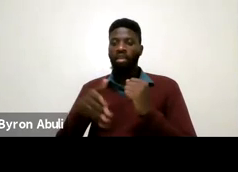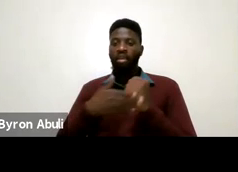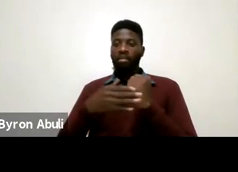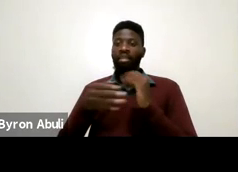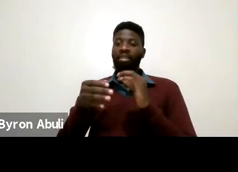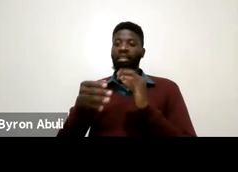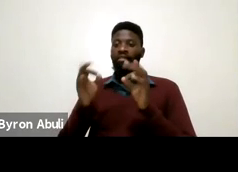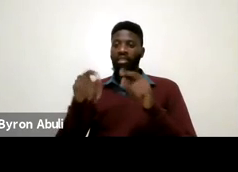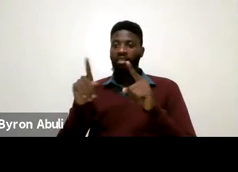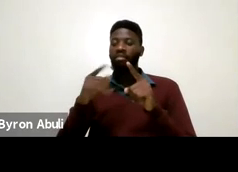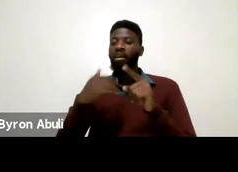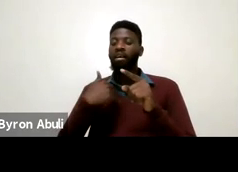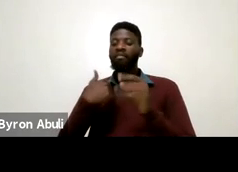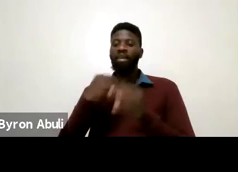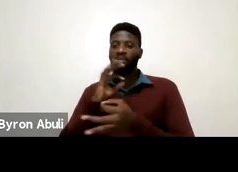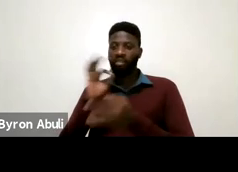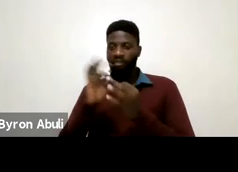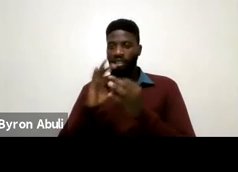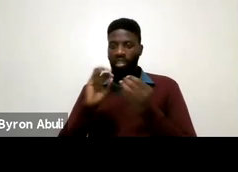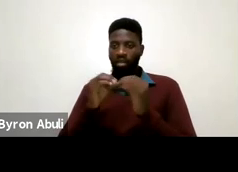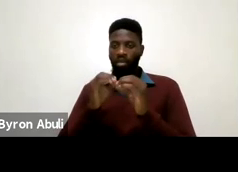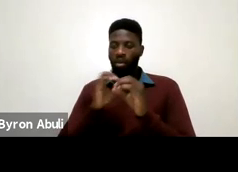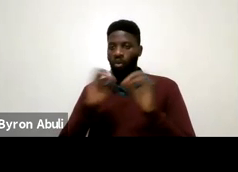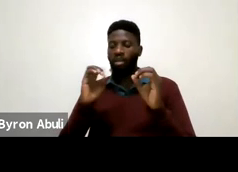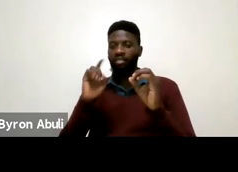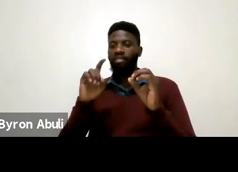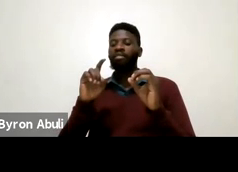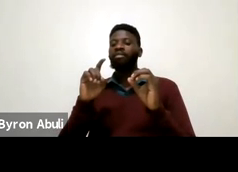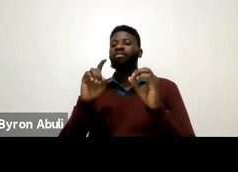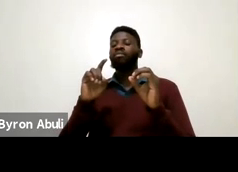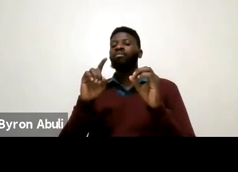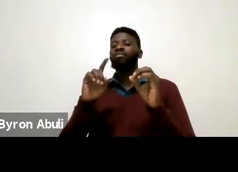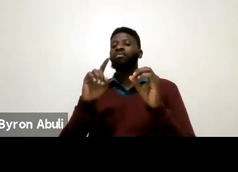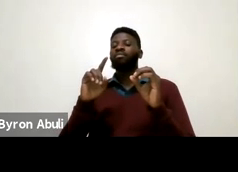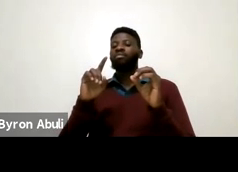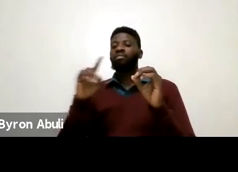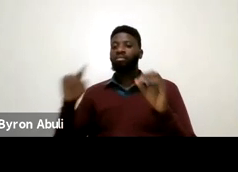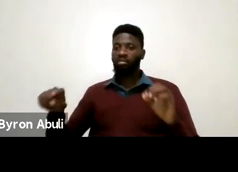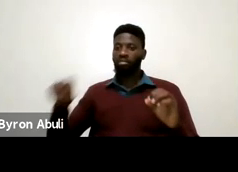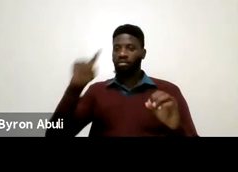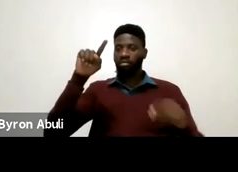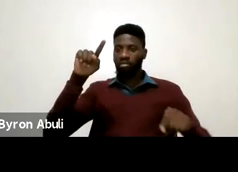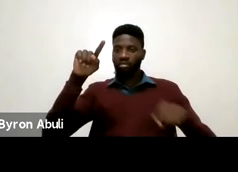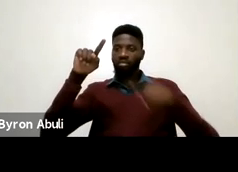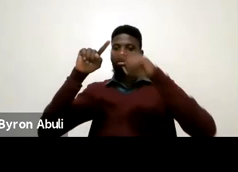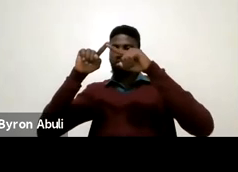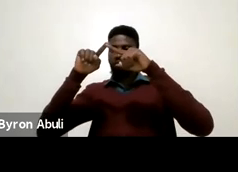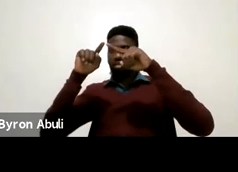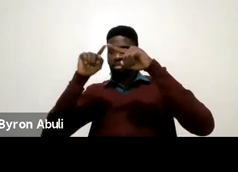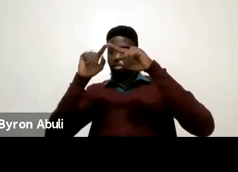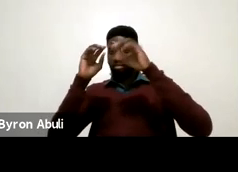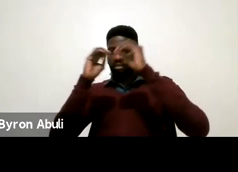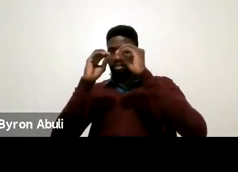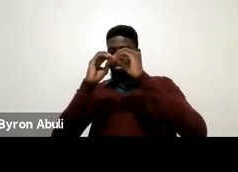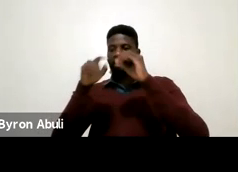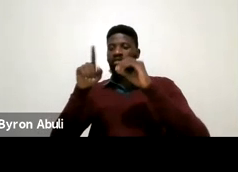have to interpolate, and through a line of fitness, you can actually determine the trend, whether you are growing or you are going